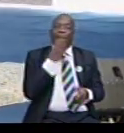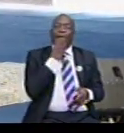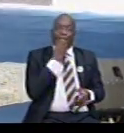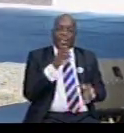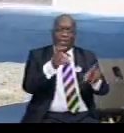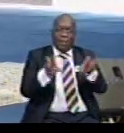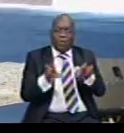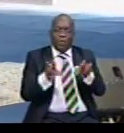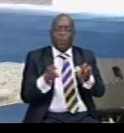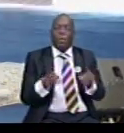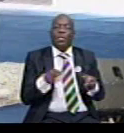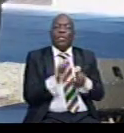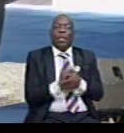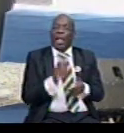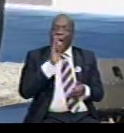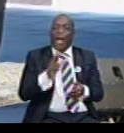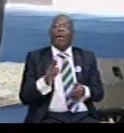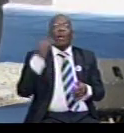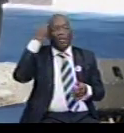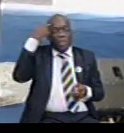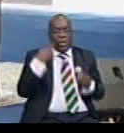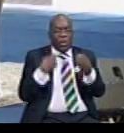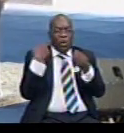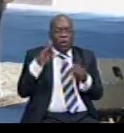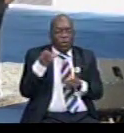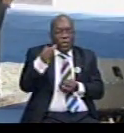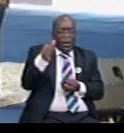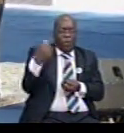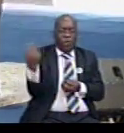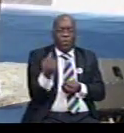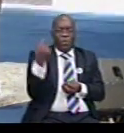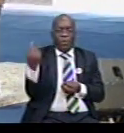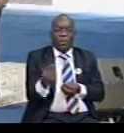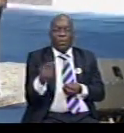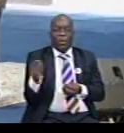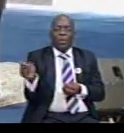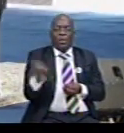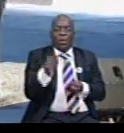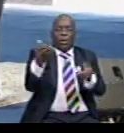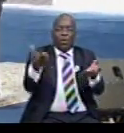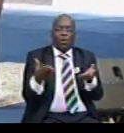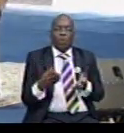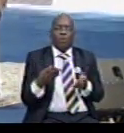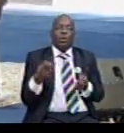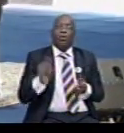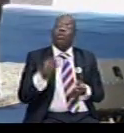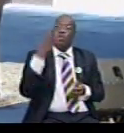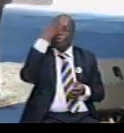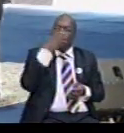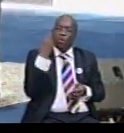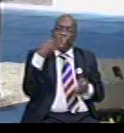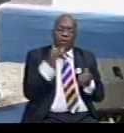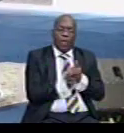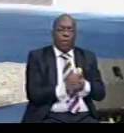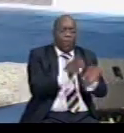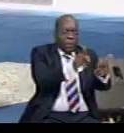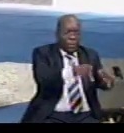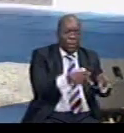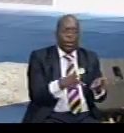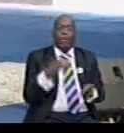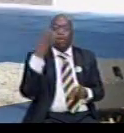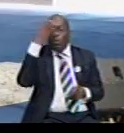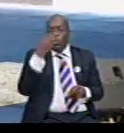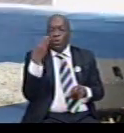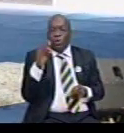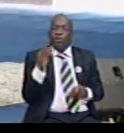egotistic. Only what they want. They want, the beauty of that woman. They want the beauty of that flower. And